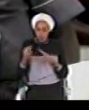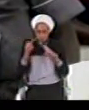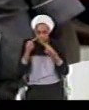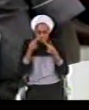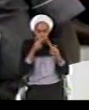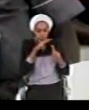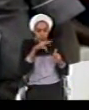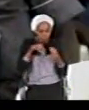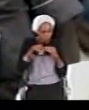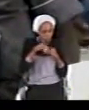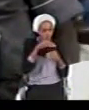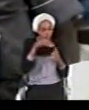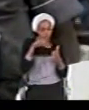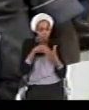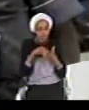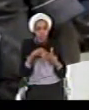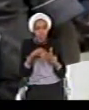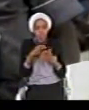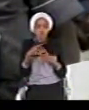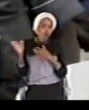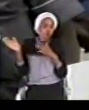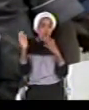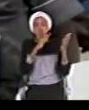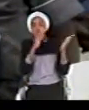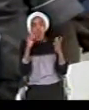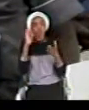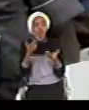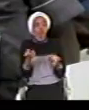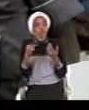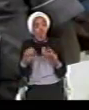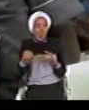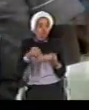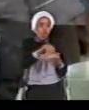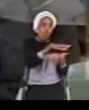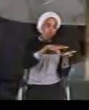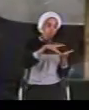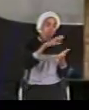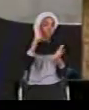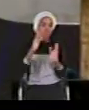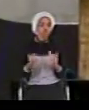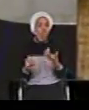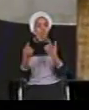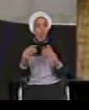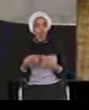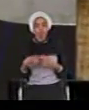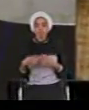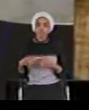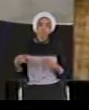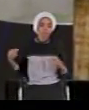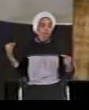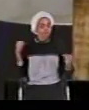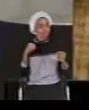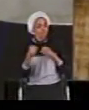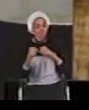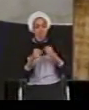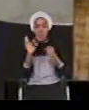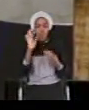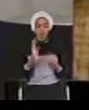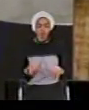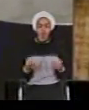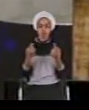over it. Winds will blow, storms will come, Opposers will